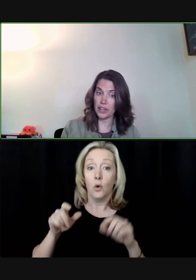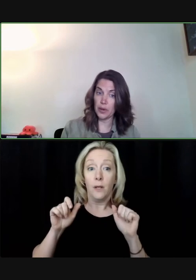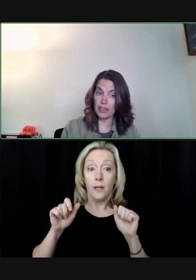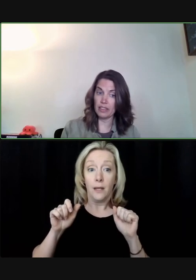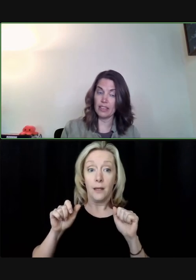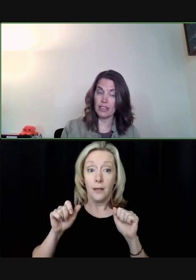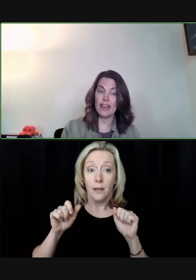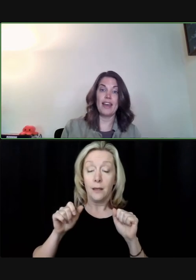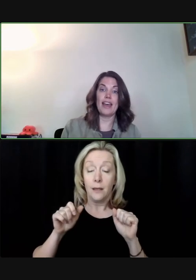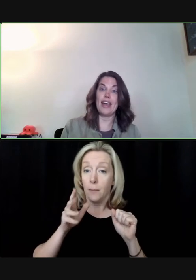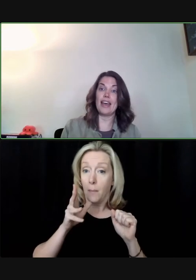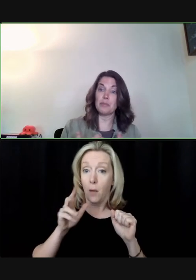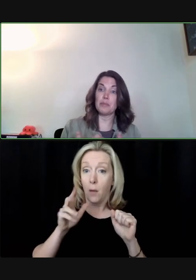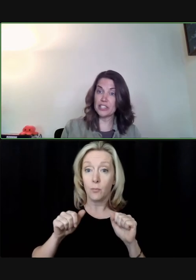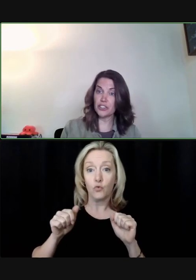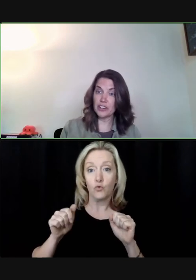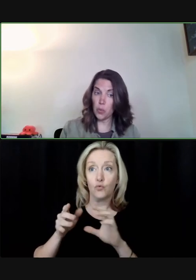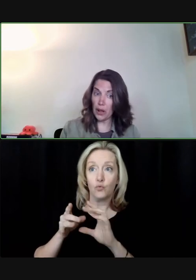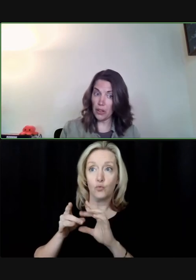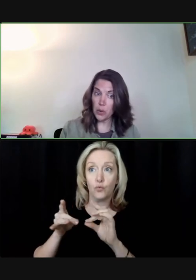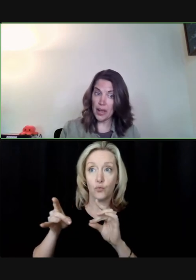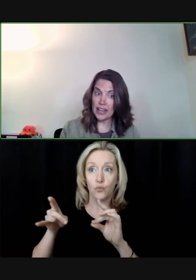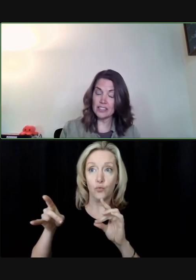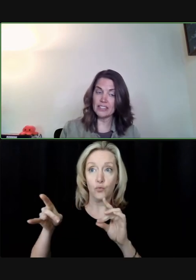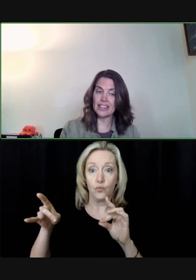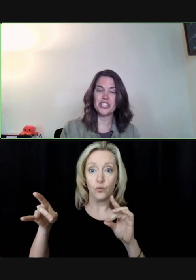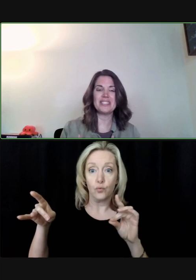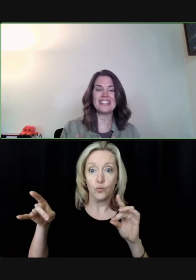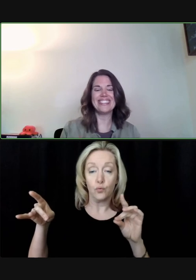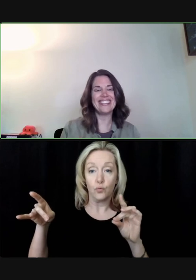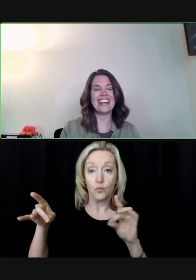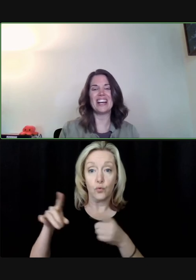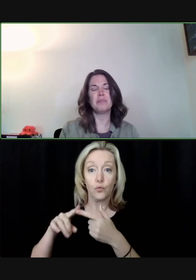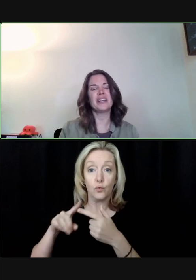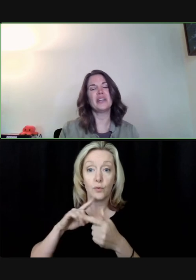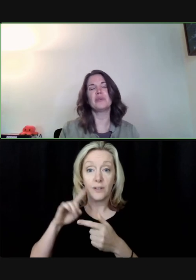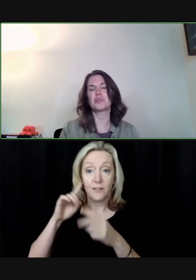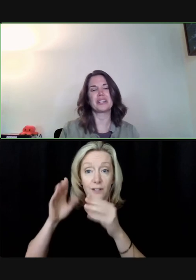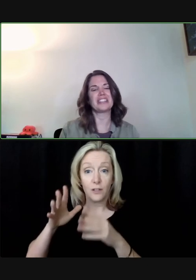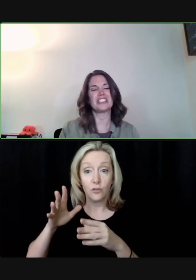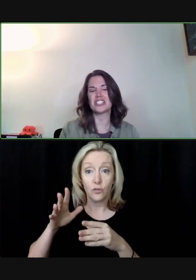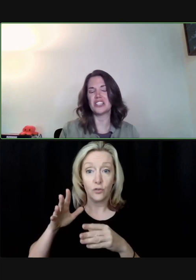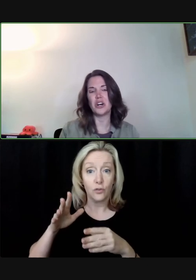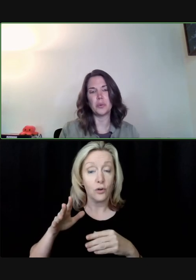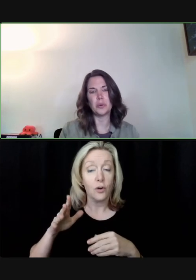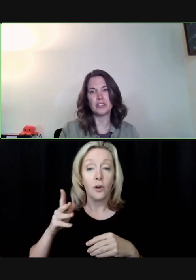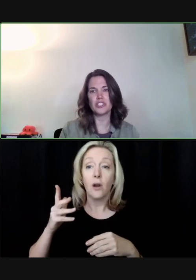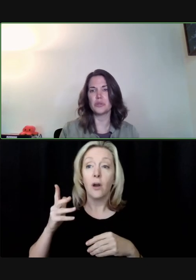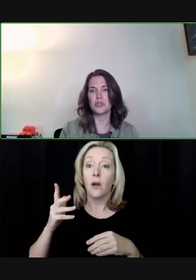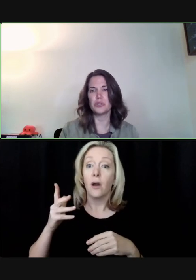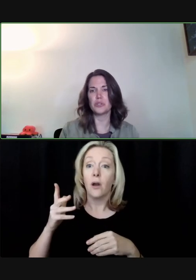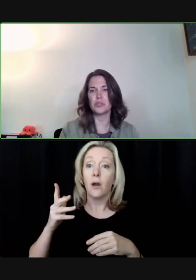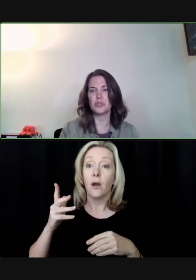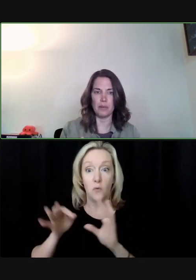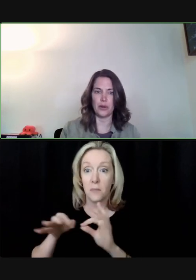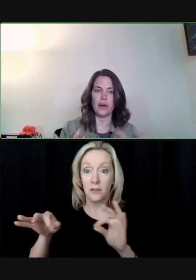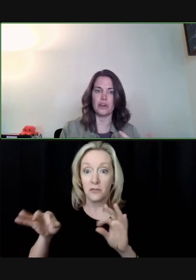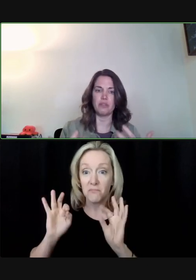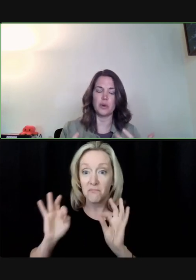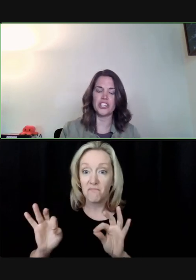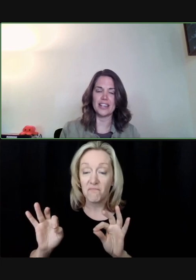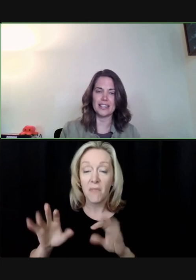that she was working with. And I praised her on how well that went, and she was like, yeah, but it was really slow. So she really